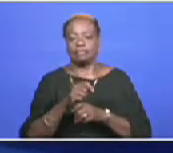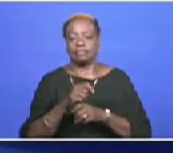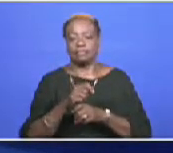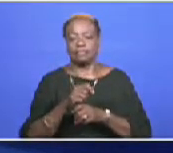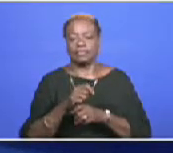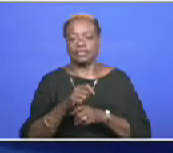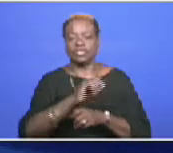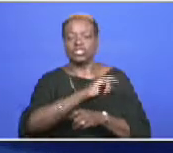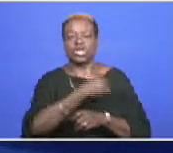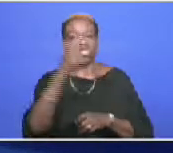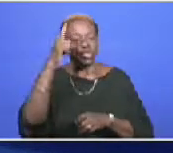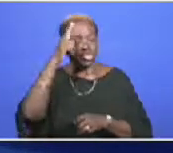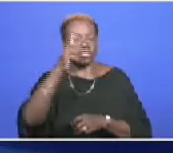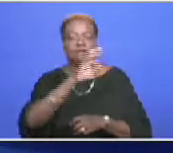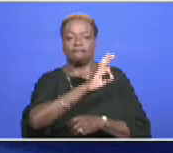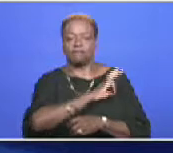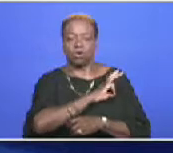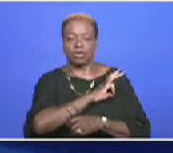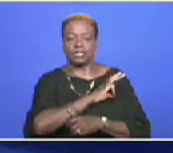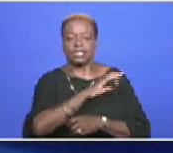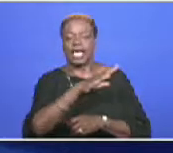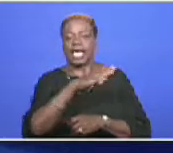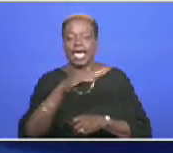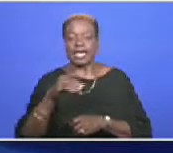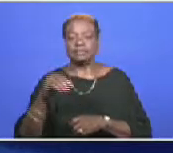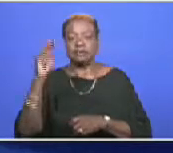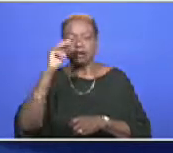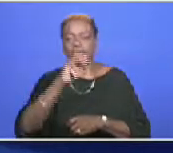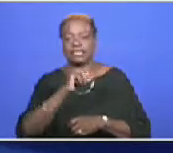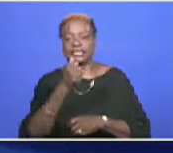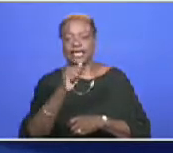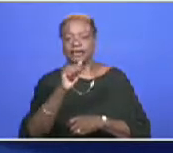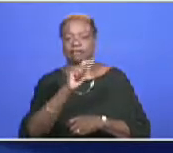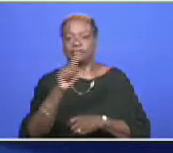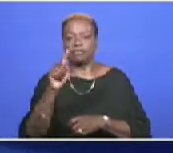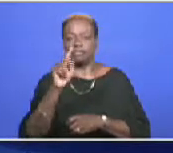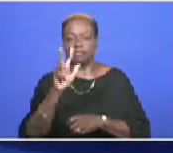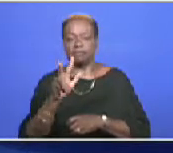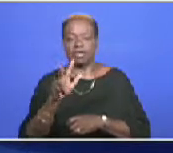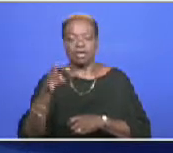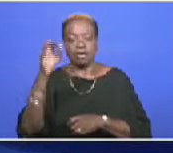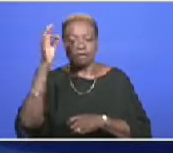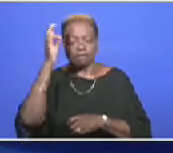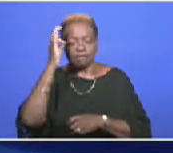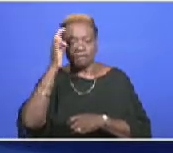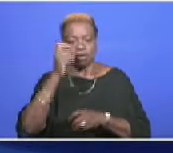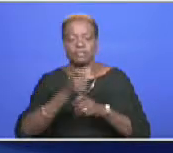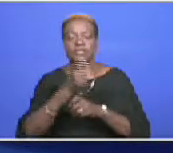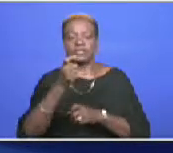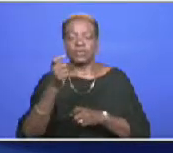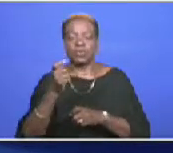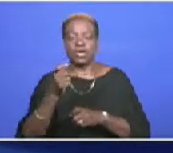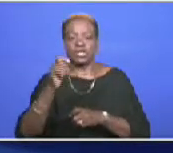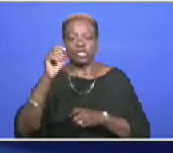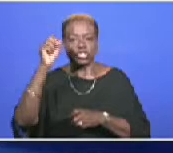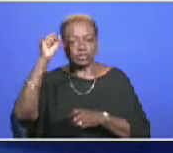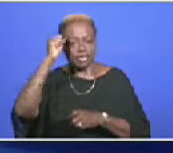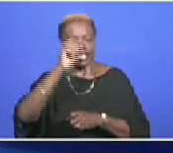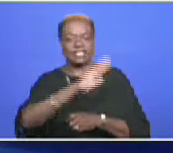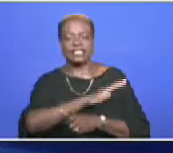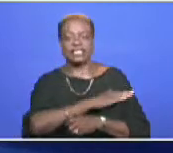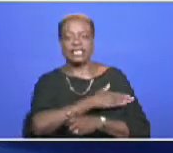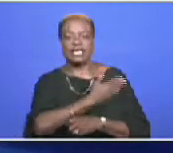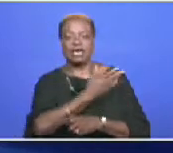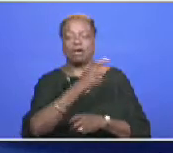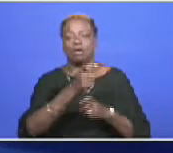with Lucius Fox and Montgomery 10-3. Fox went 1-for-4, stole his 26th base of the season. Chavez Young was 1-for-4, a